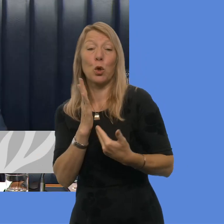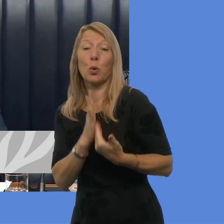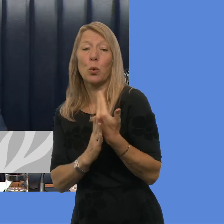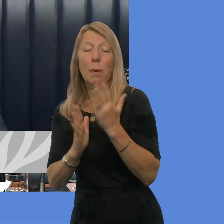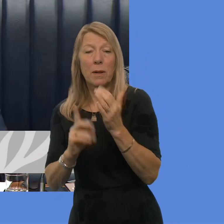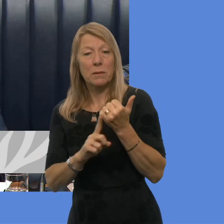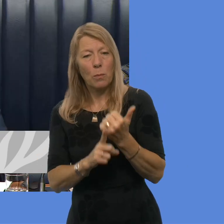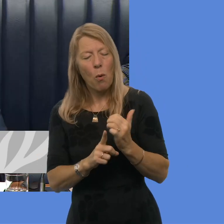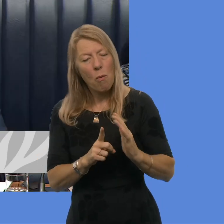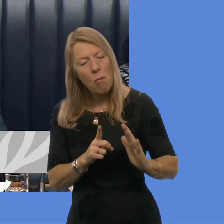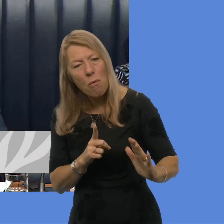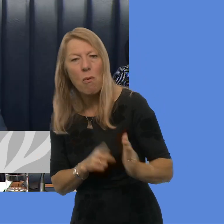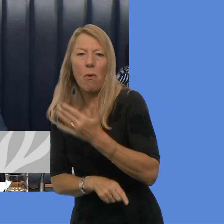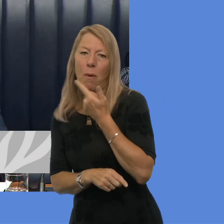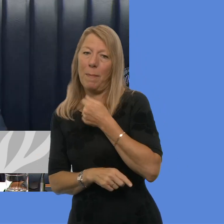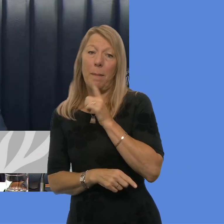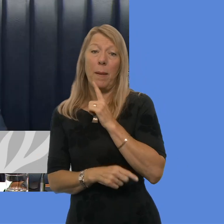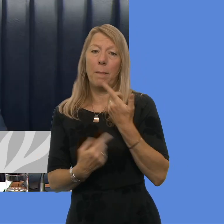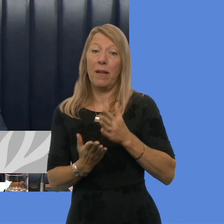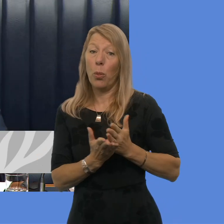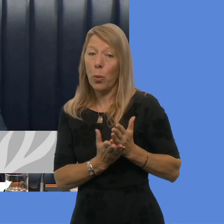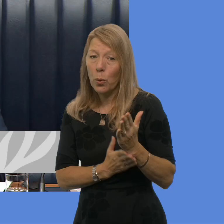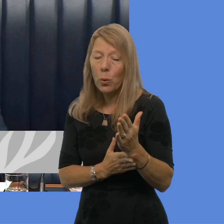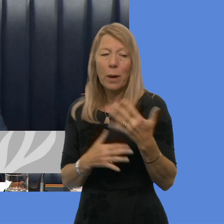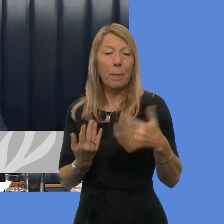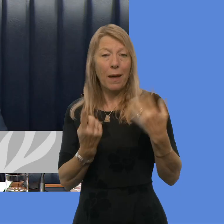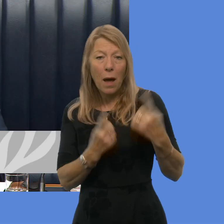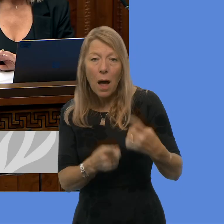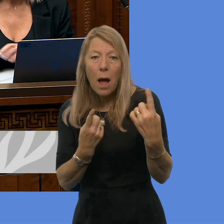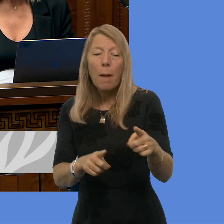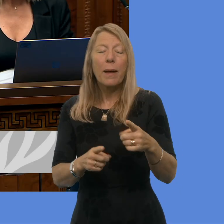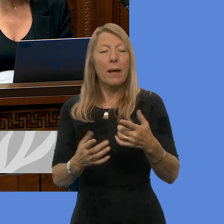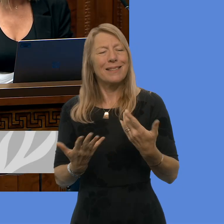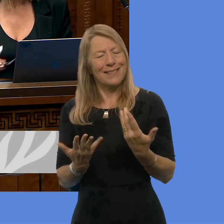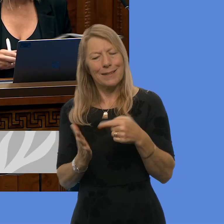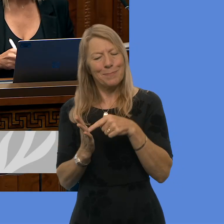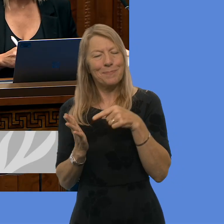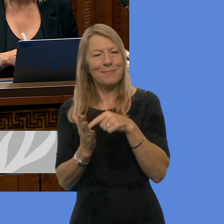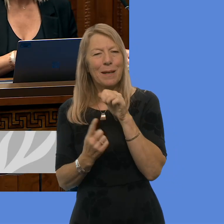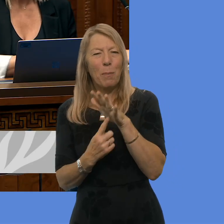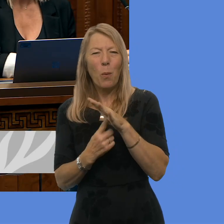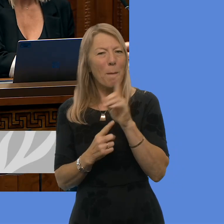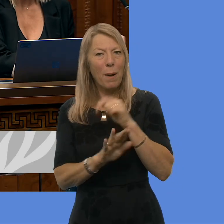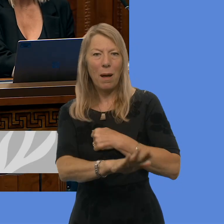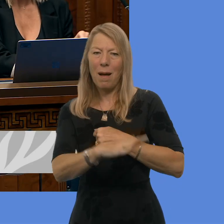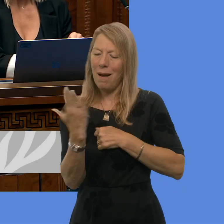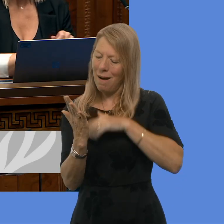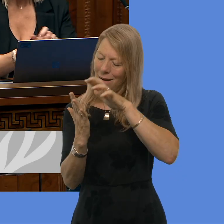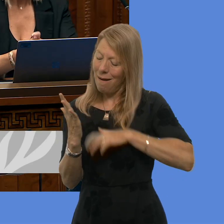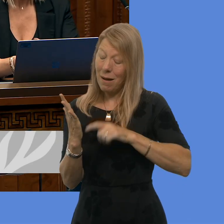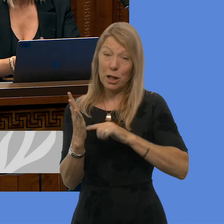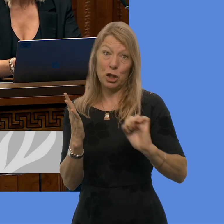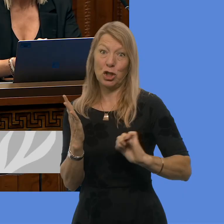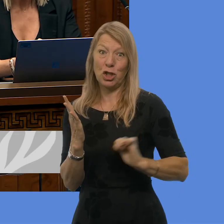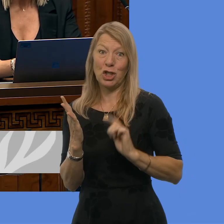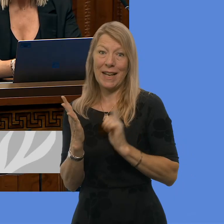victims and survivors. And ultimately, it also has to be human rights compliant. So until we see the legislation, we can't actually properly assess